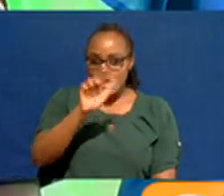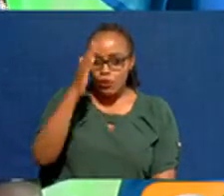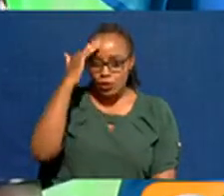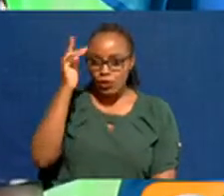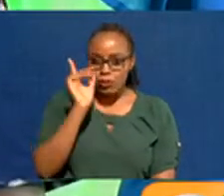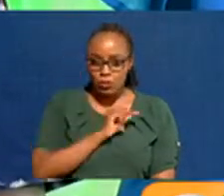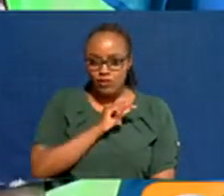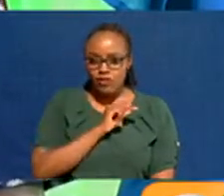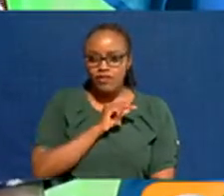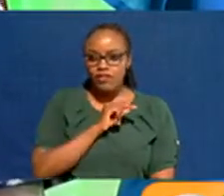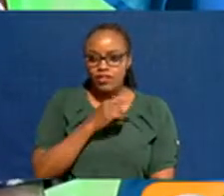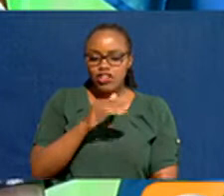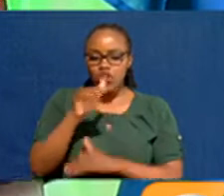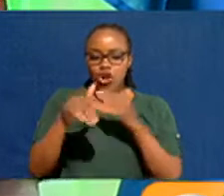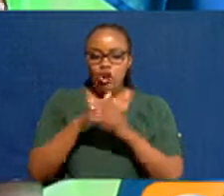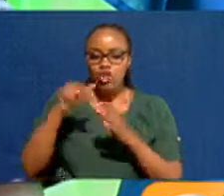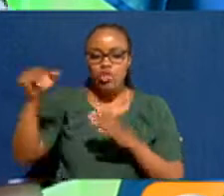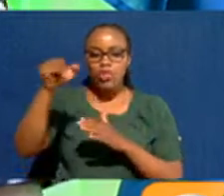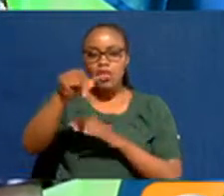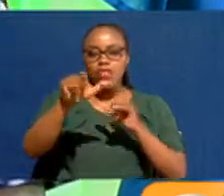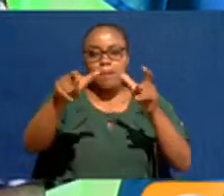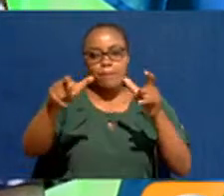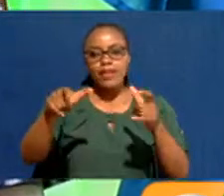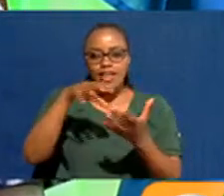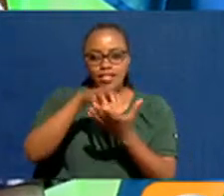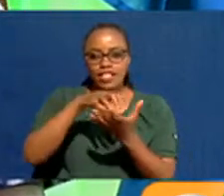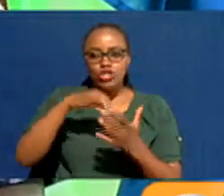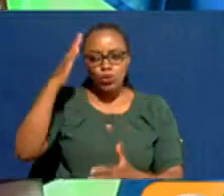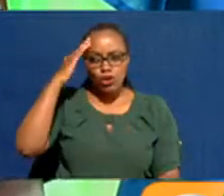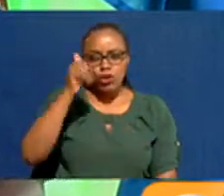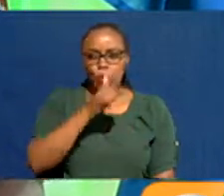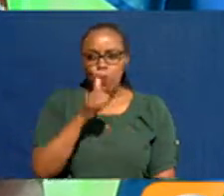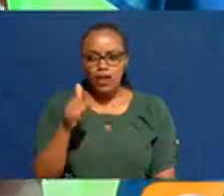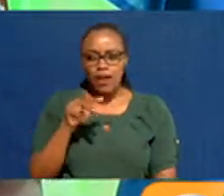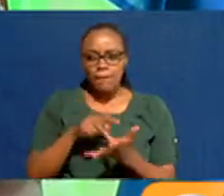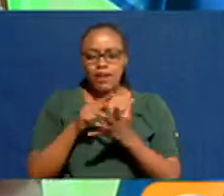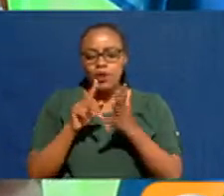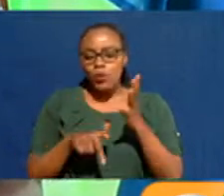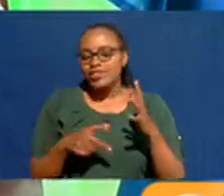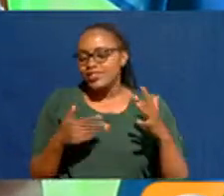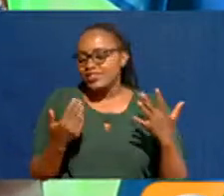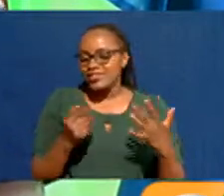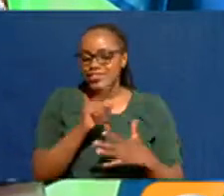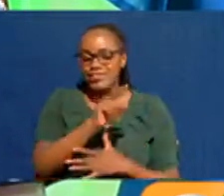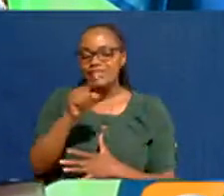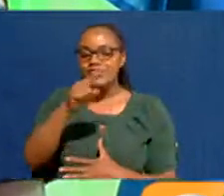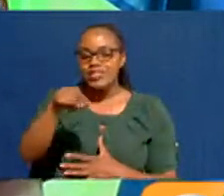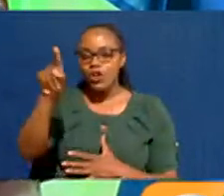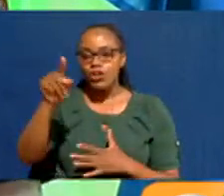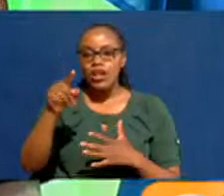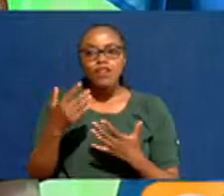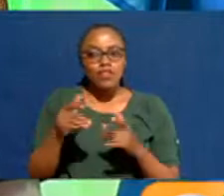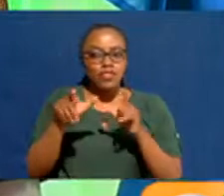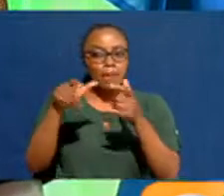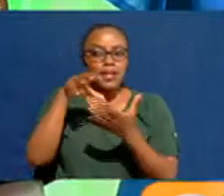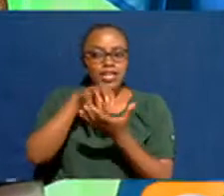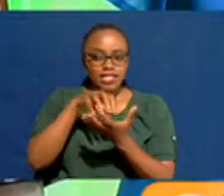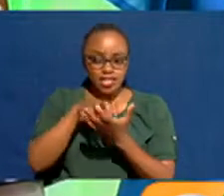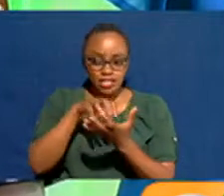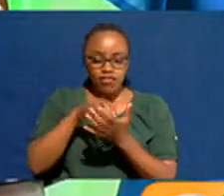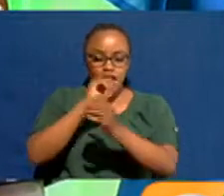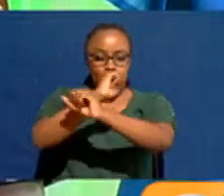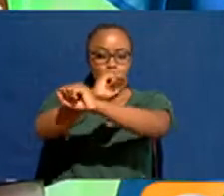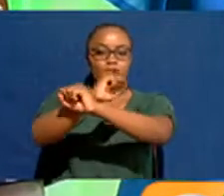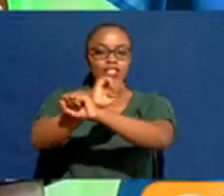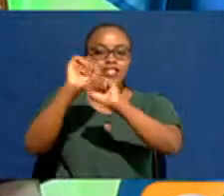cartels, even old media stations. That we know. So it is absolutely correct when the media stations try to protect the